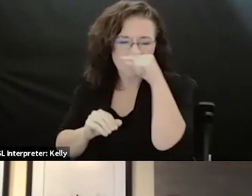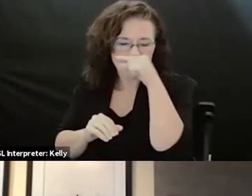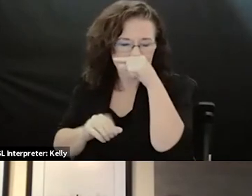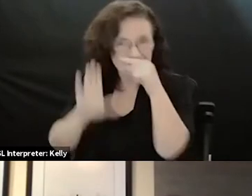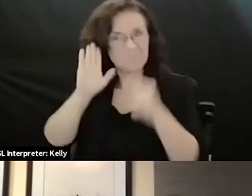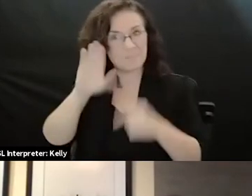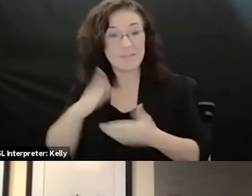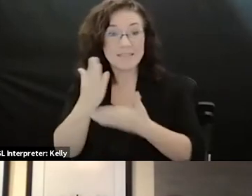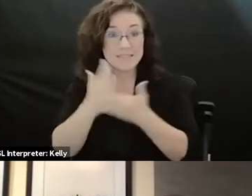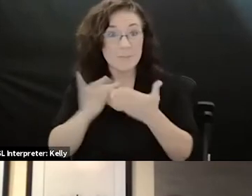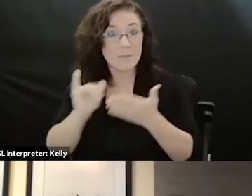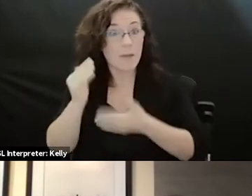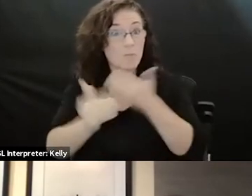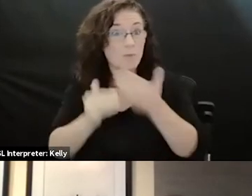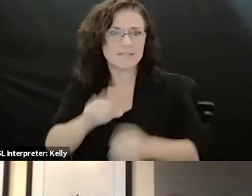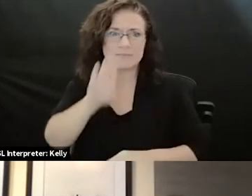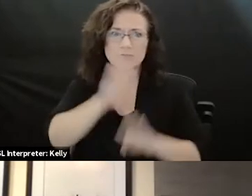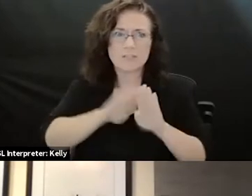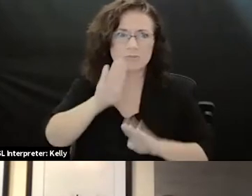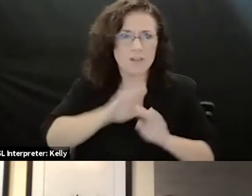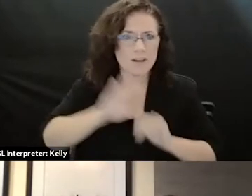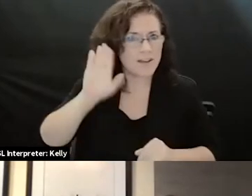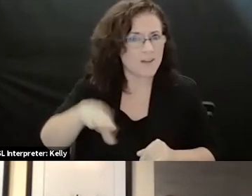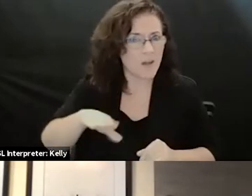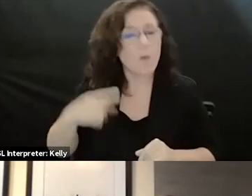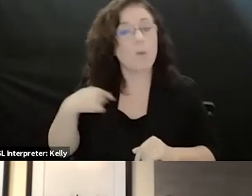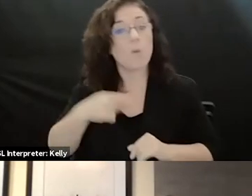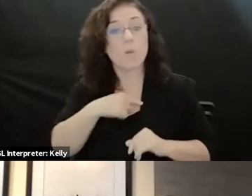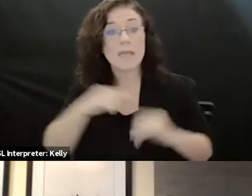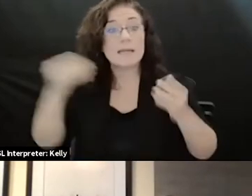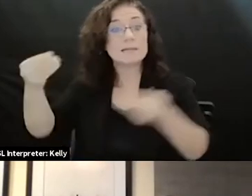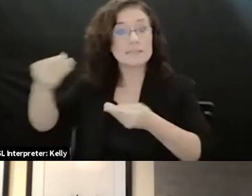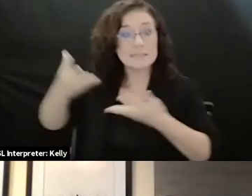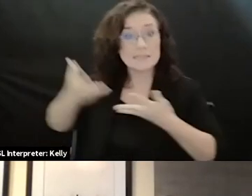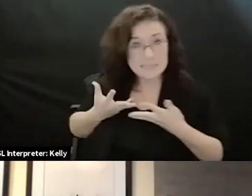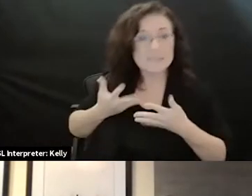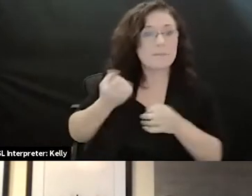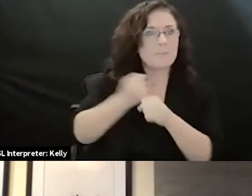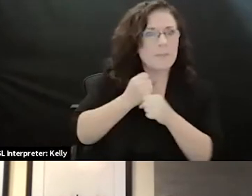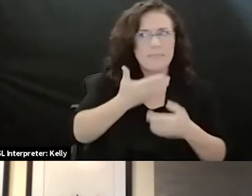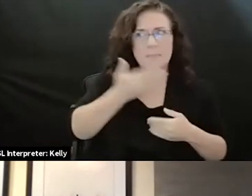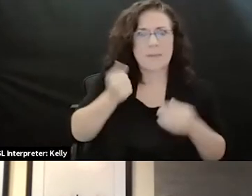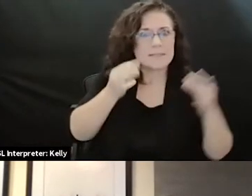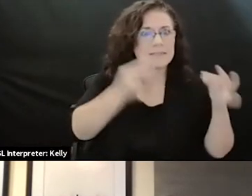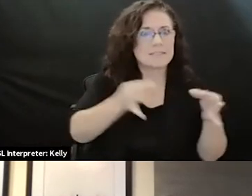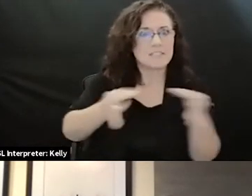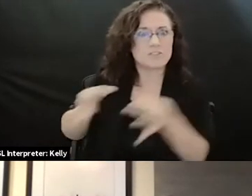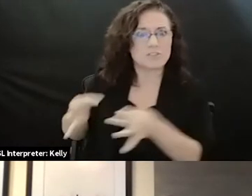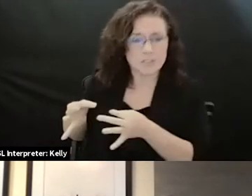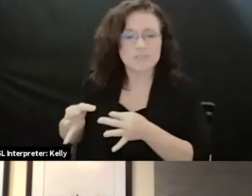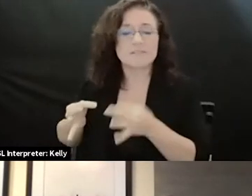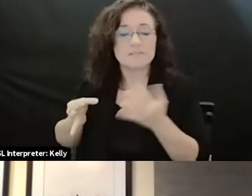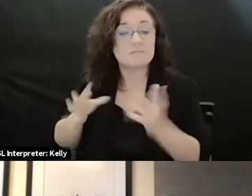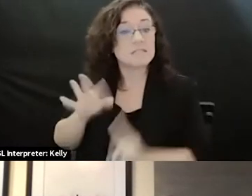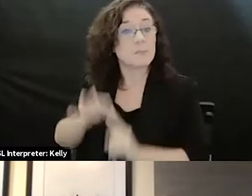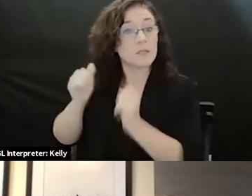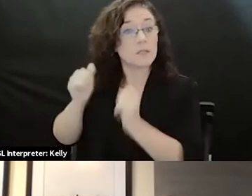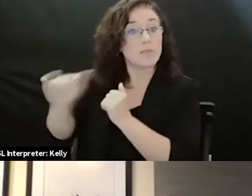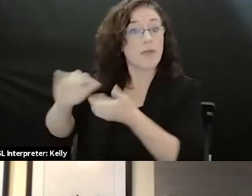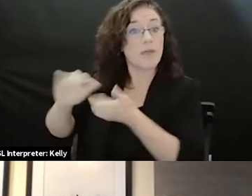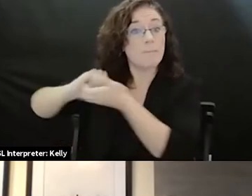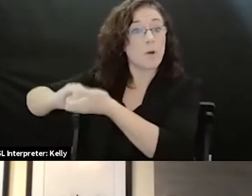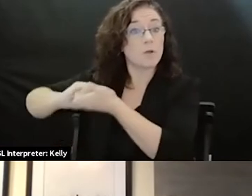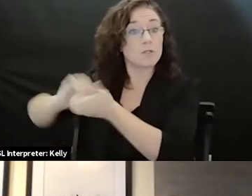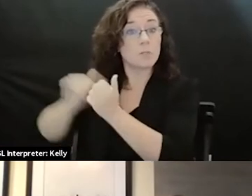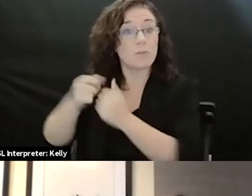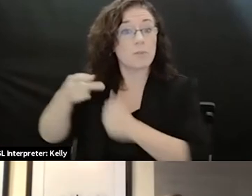had to make i think we've made the best decisions given the information that we had certainly with the partnership that we have with um with